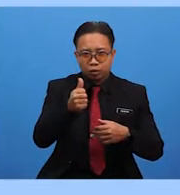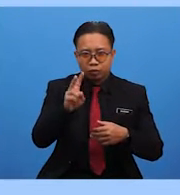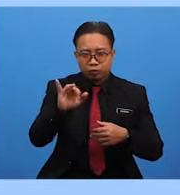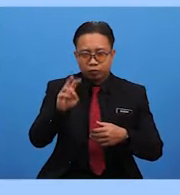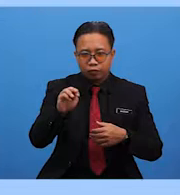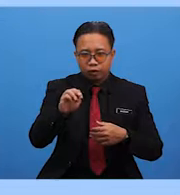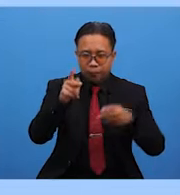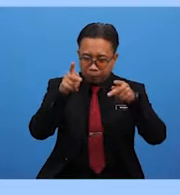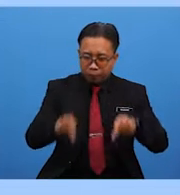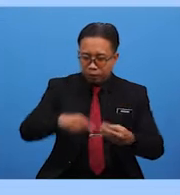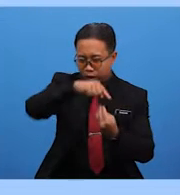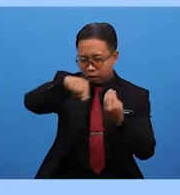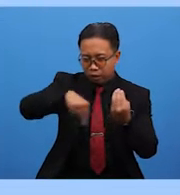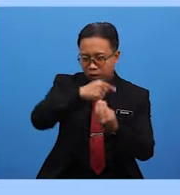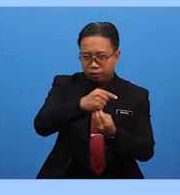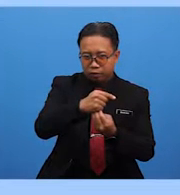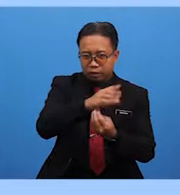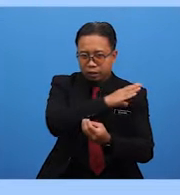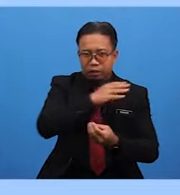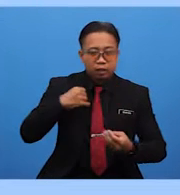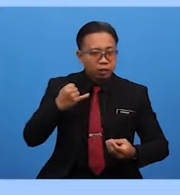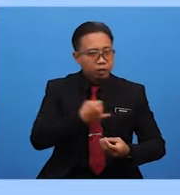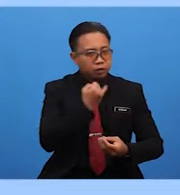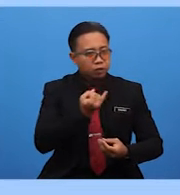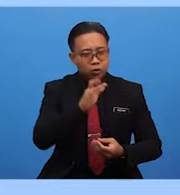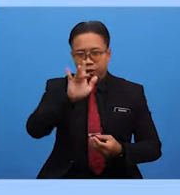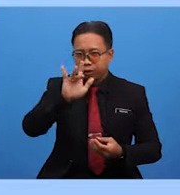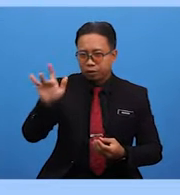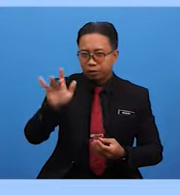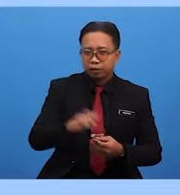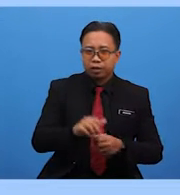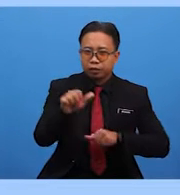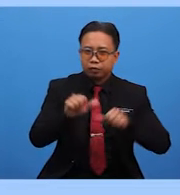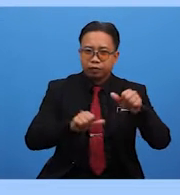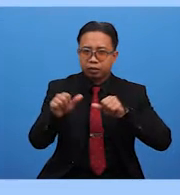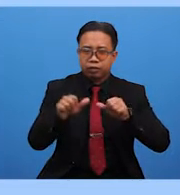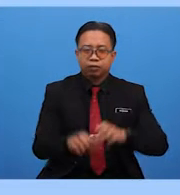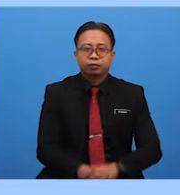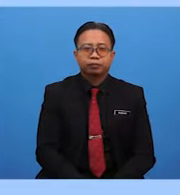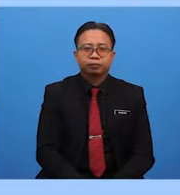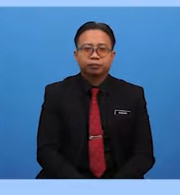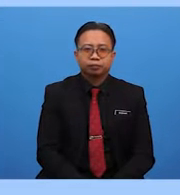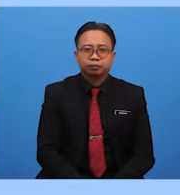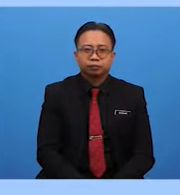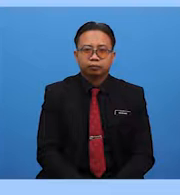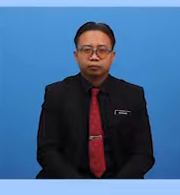to people around them and enjoy fill in the blank activities.